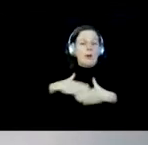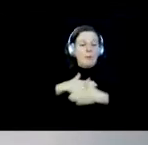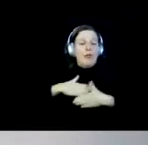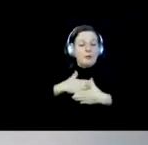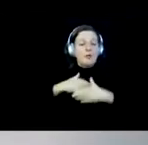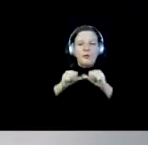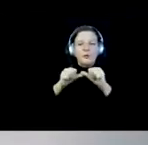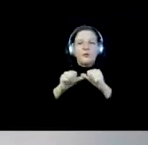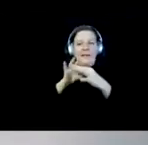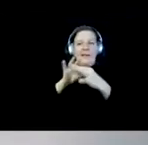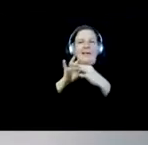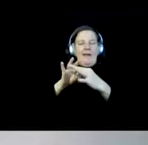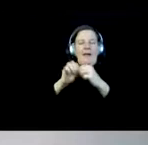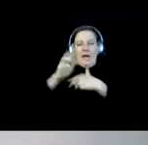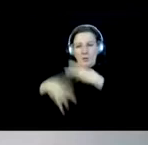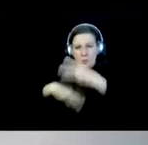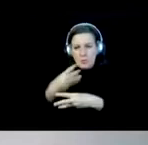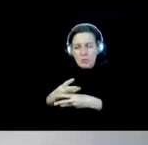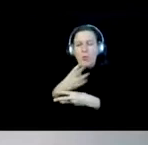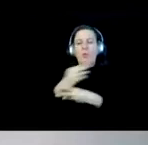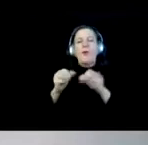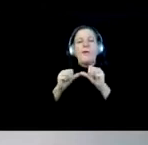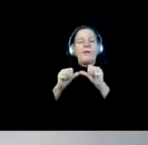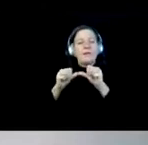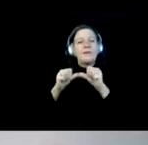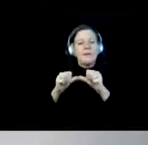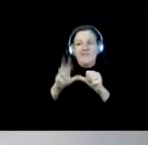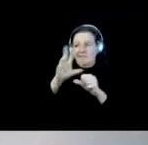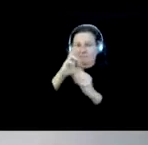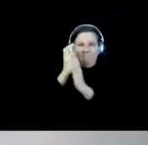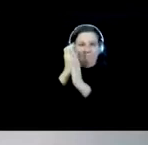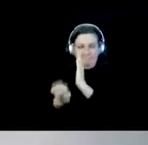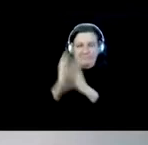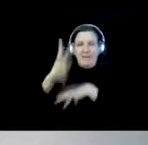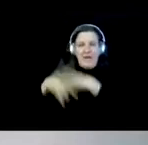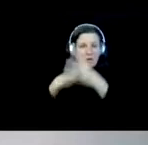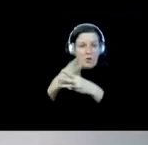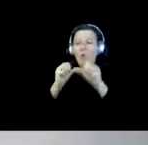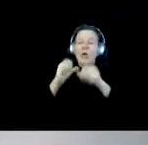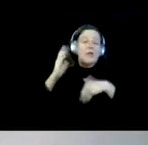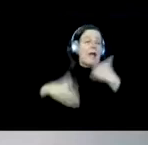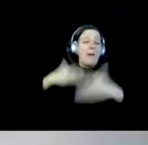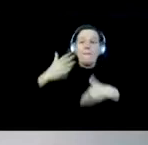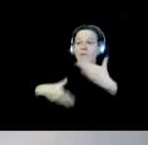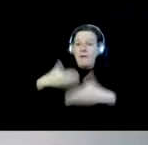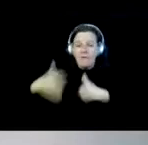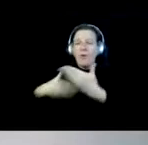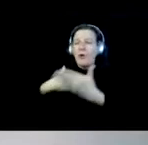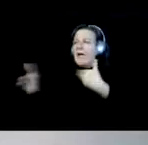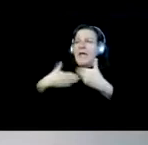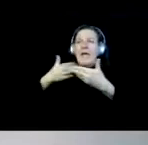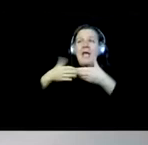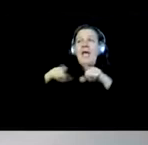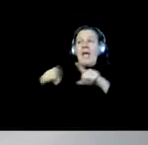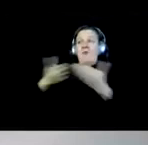to the world and stay kind of thrown into the world and keep moving forward, even while the things that you're